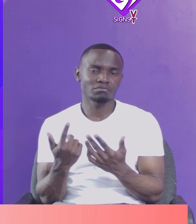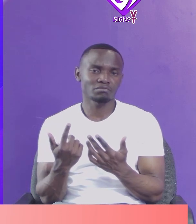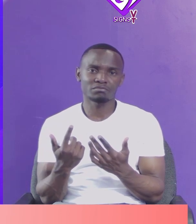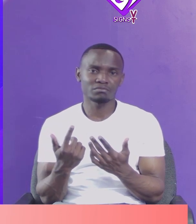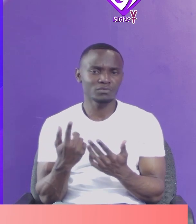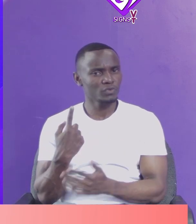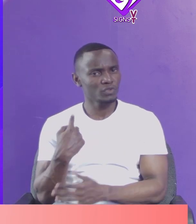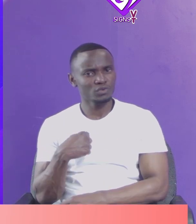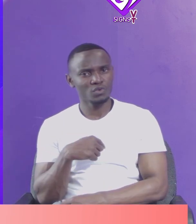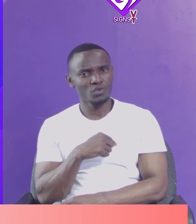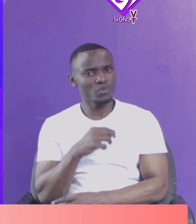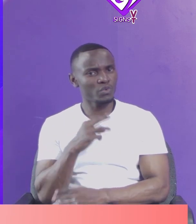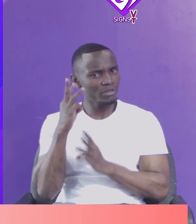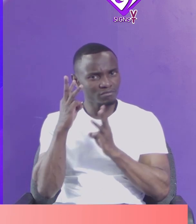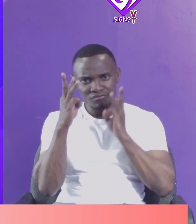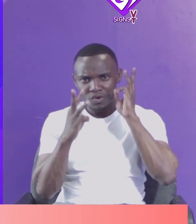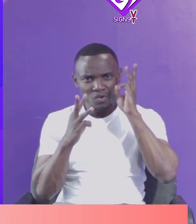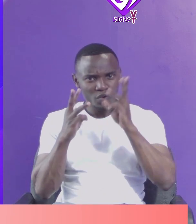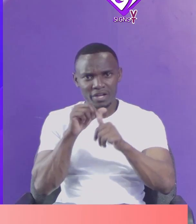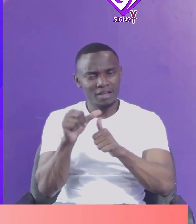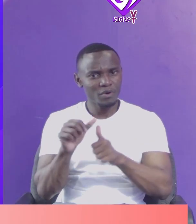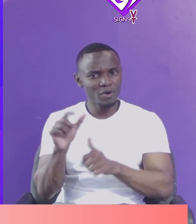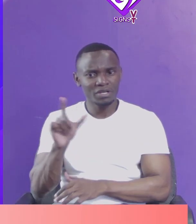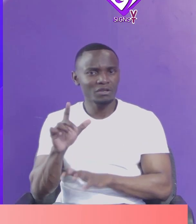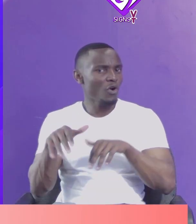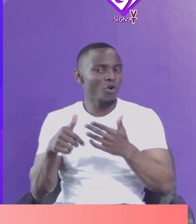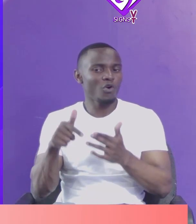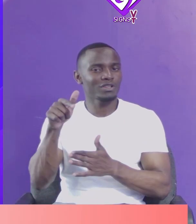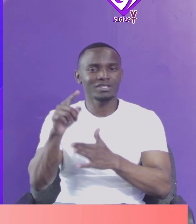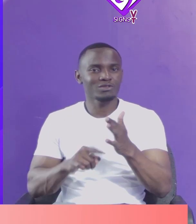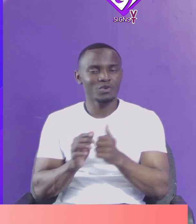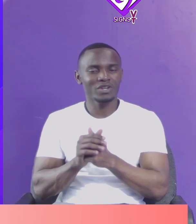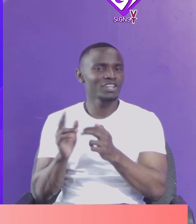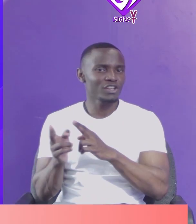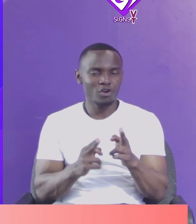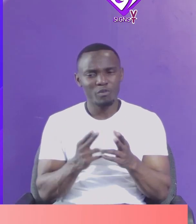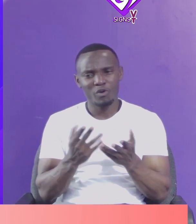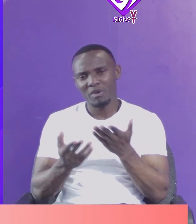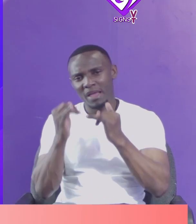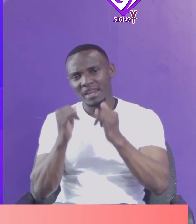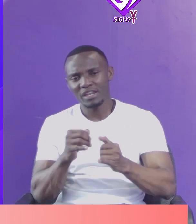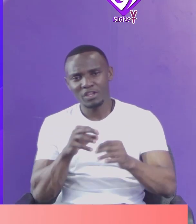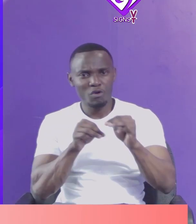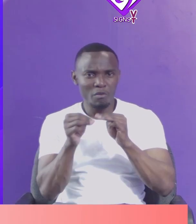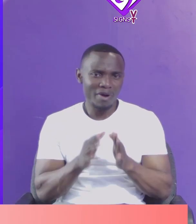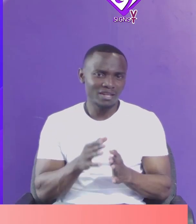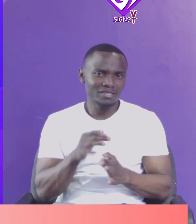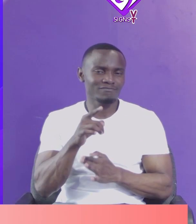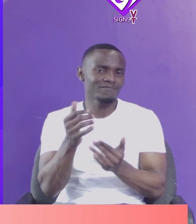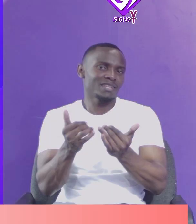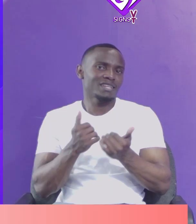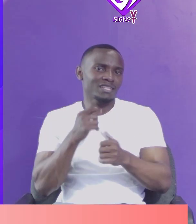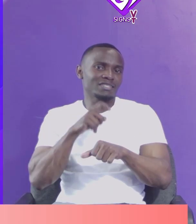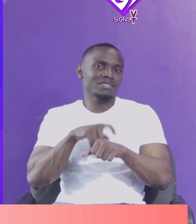Should we be worried as far as Ancelotti and Liverpool is concerned? This is just a phase of a new manager. He needs time to settle